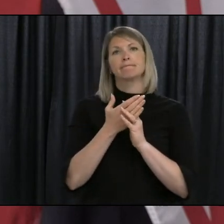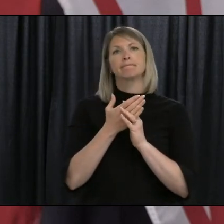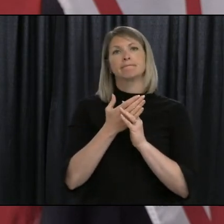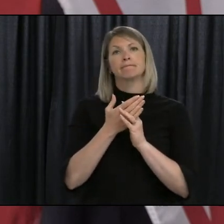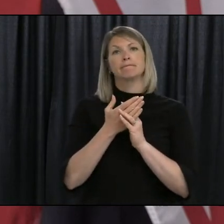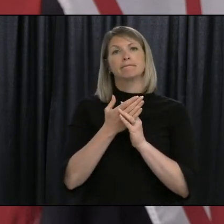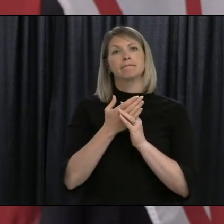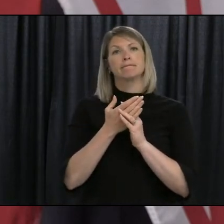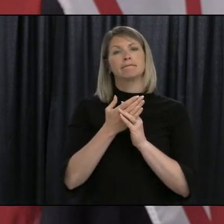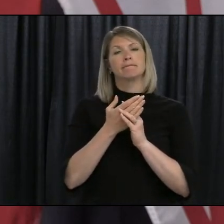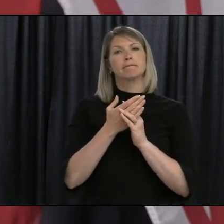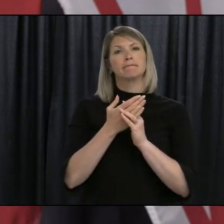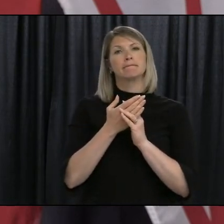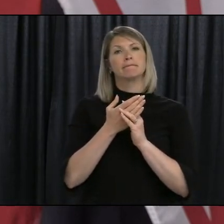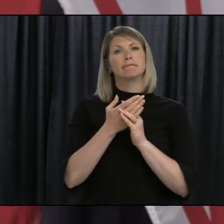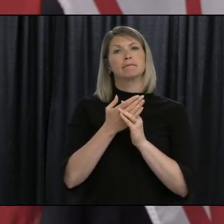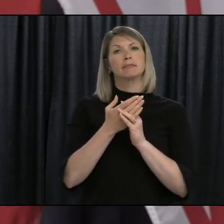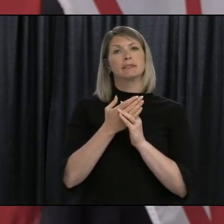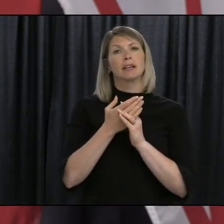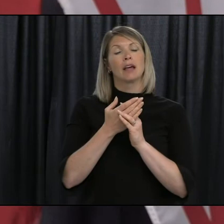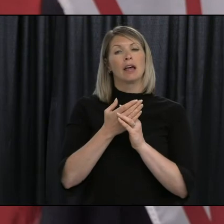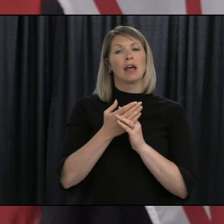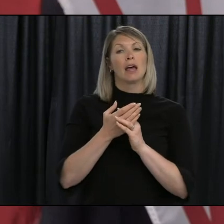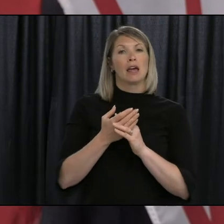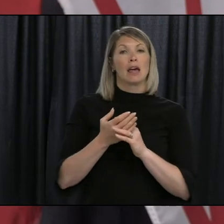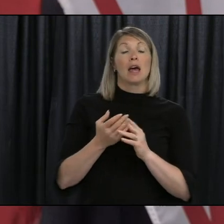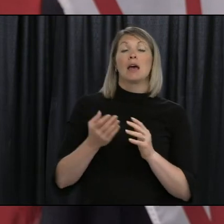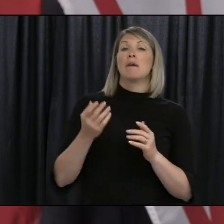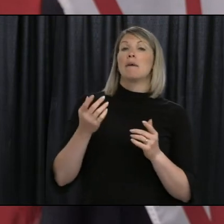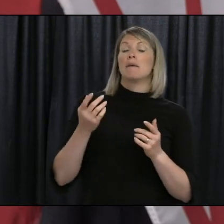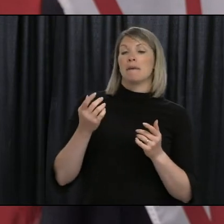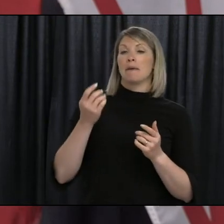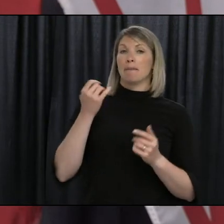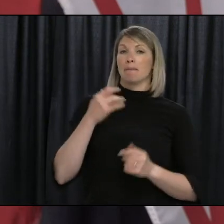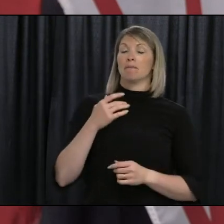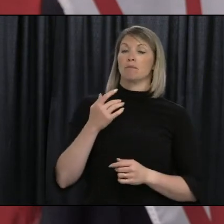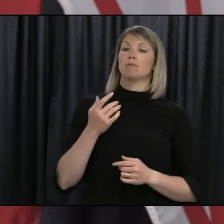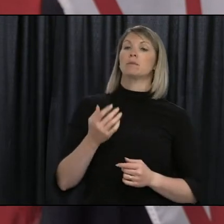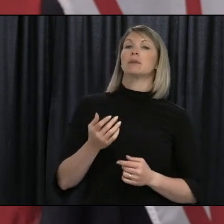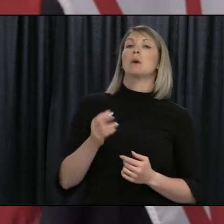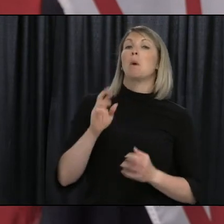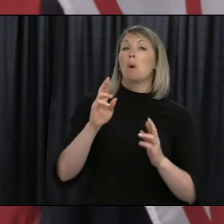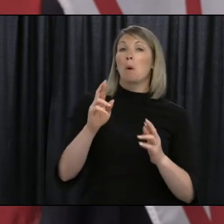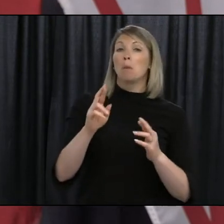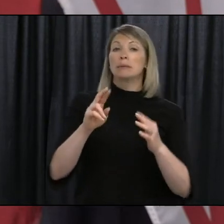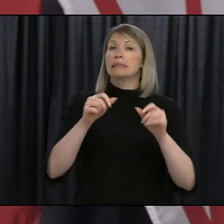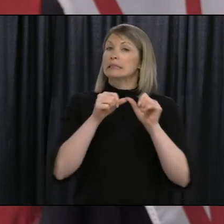Once we see life get back to the new normal,